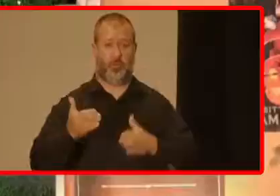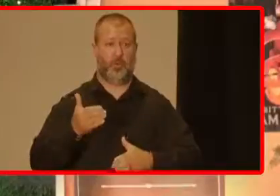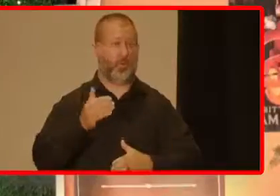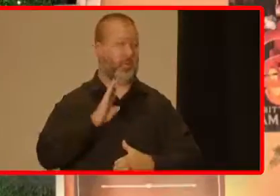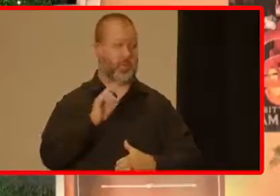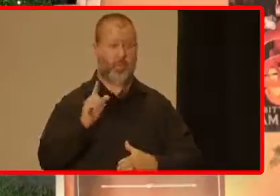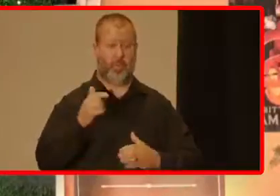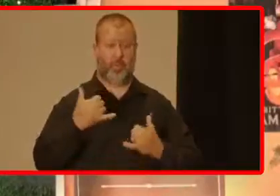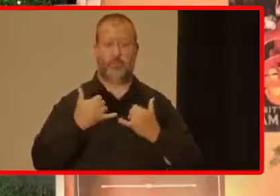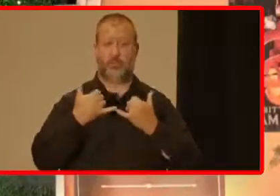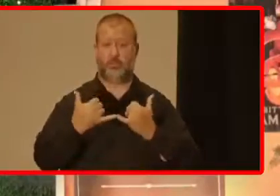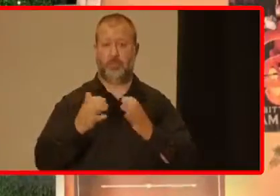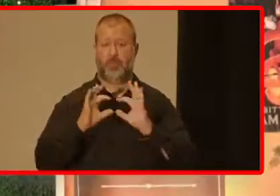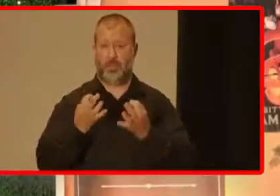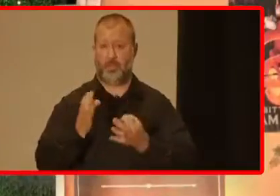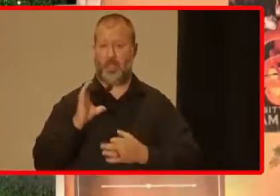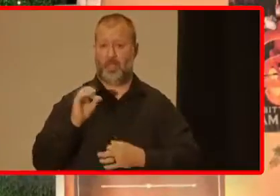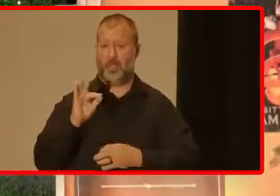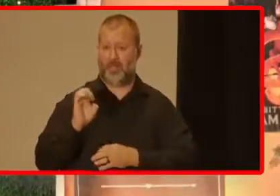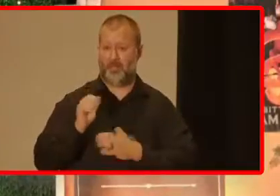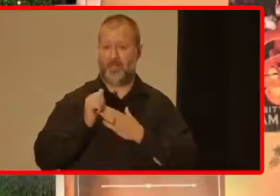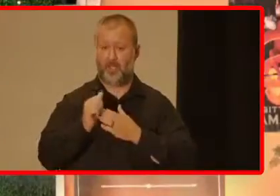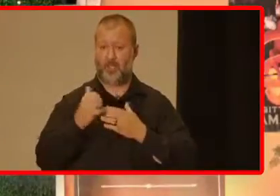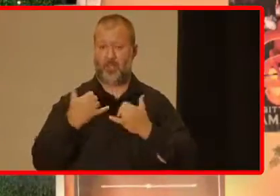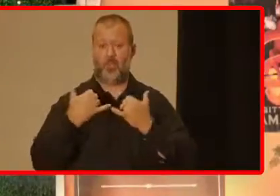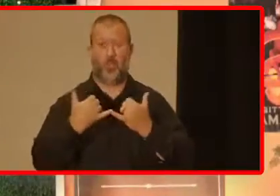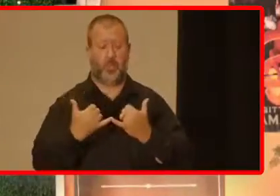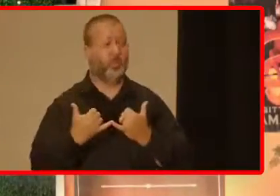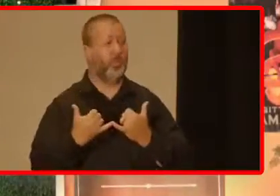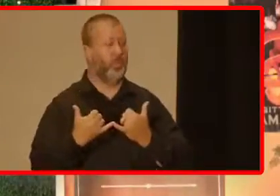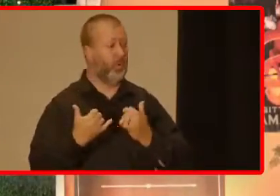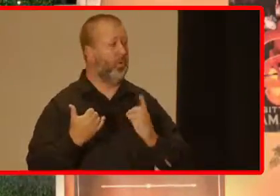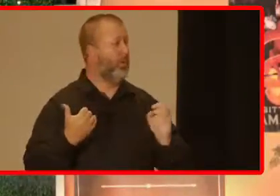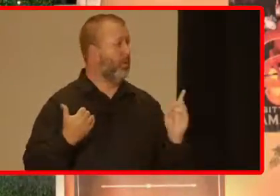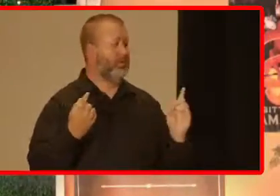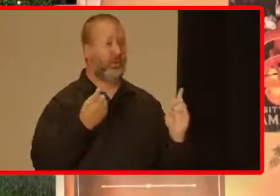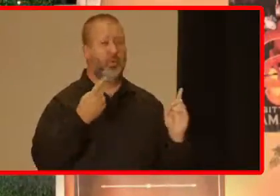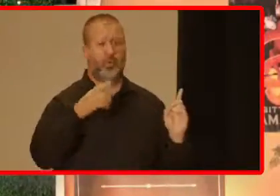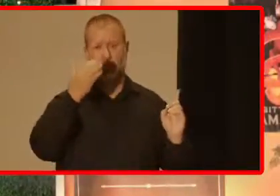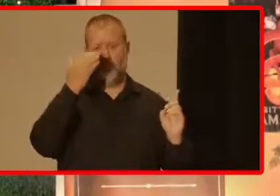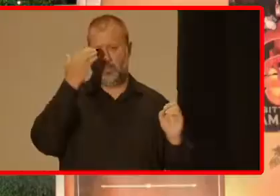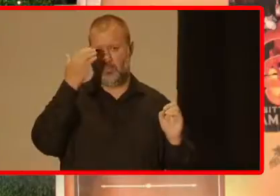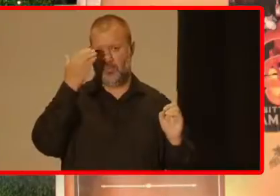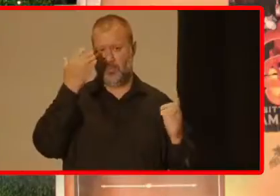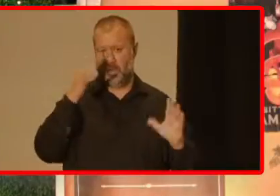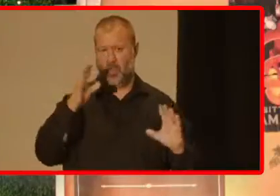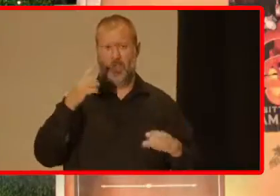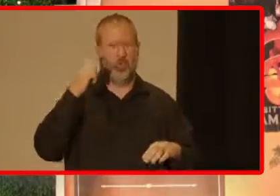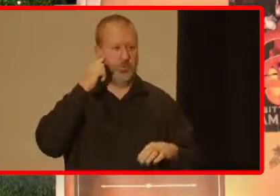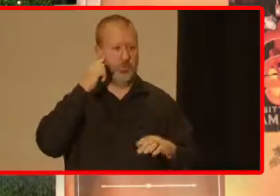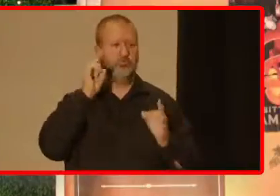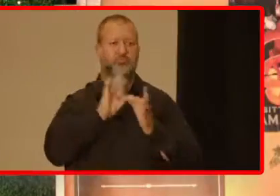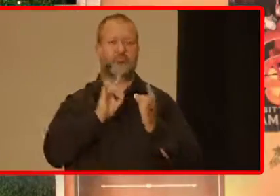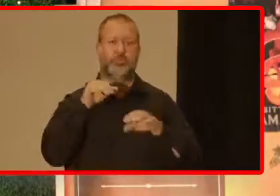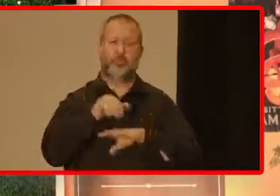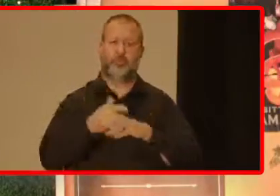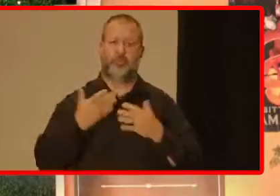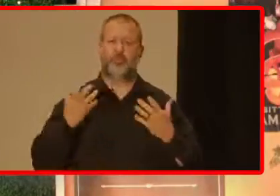Galvano Family Cafe Leadership Award is someone you've already heard from this